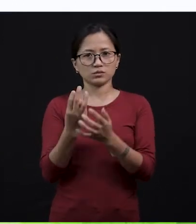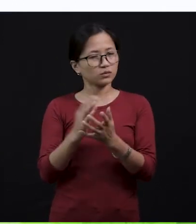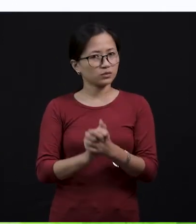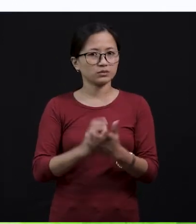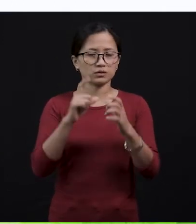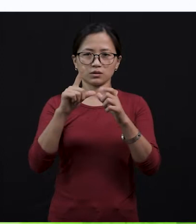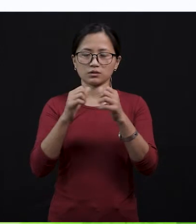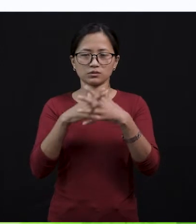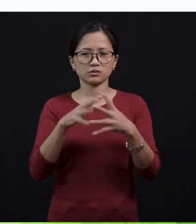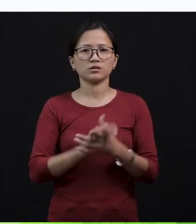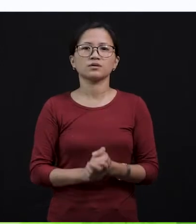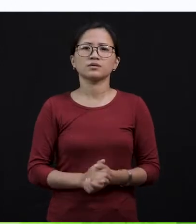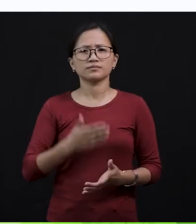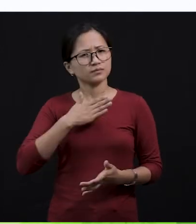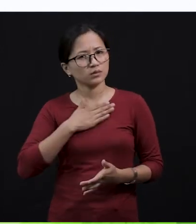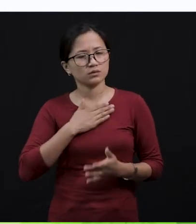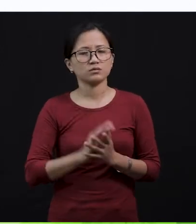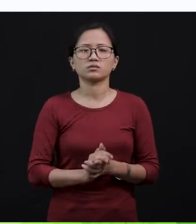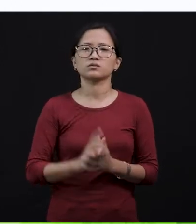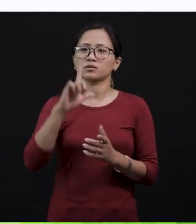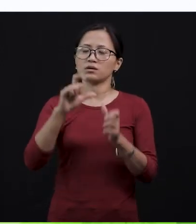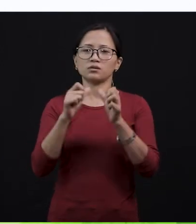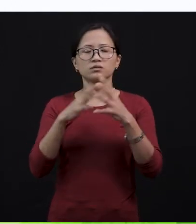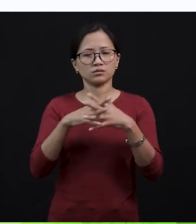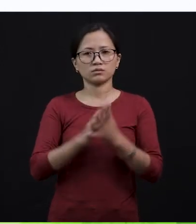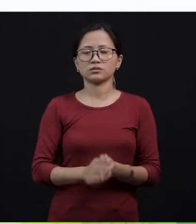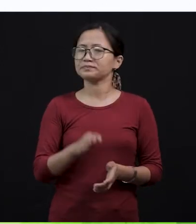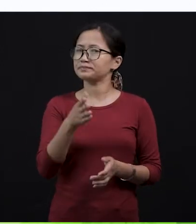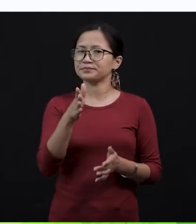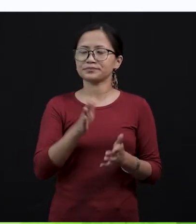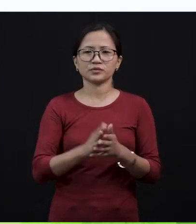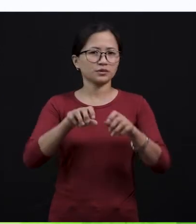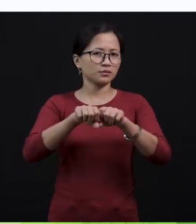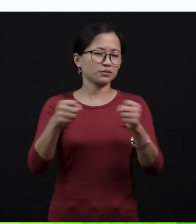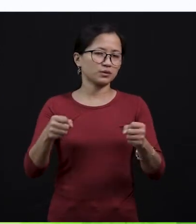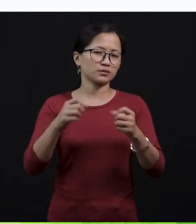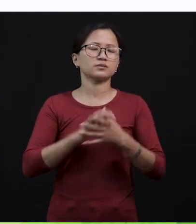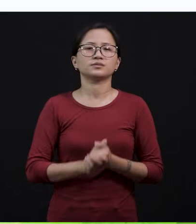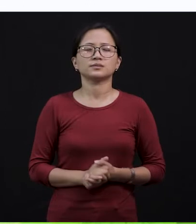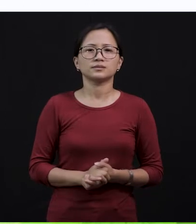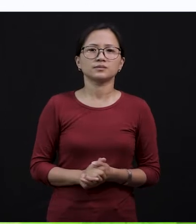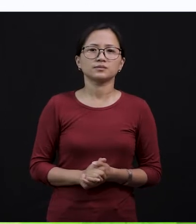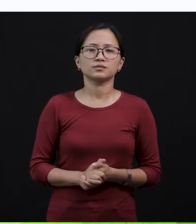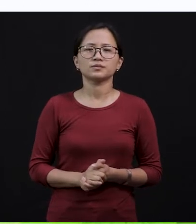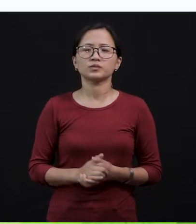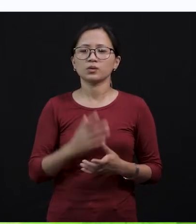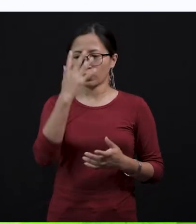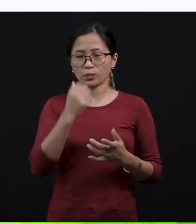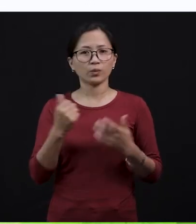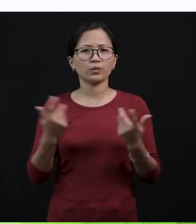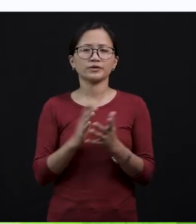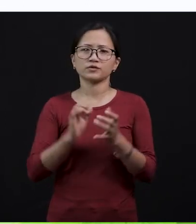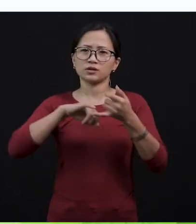law. He never respects the law and he resists and breaks laws. And that is why even